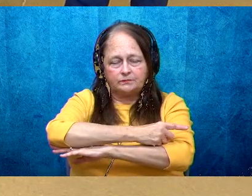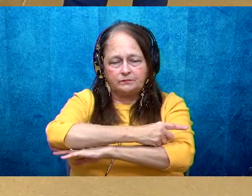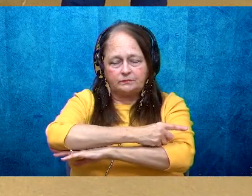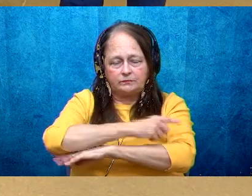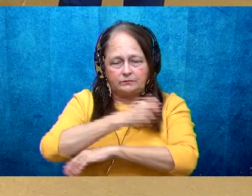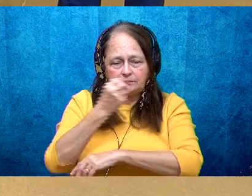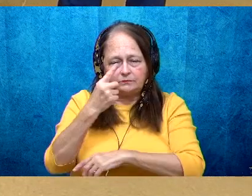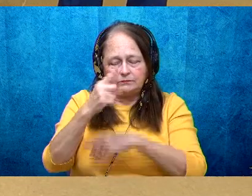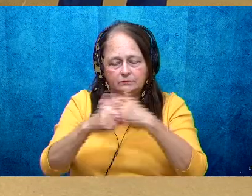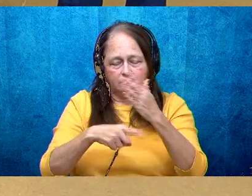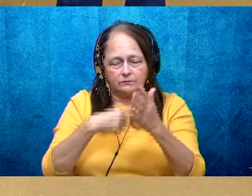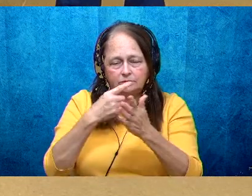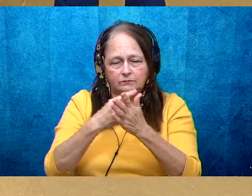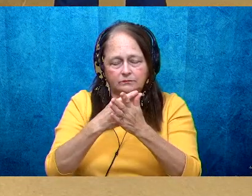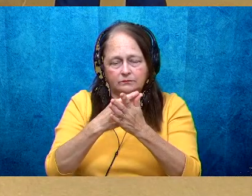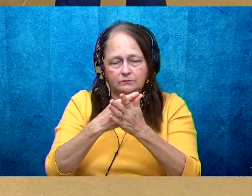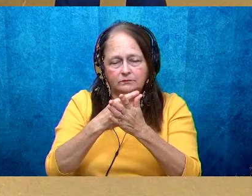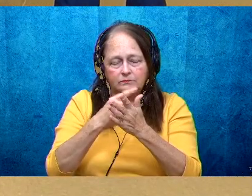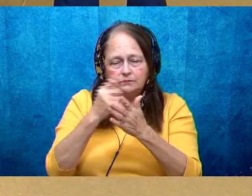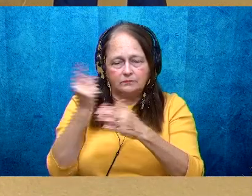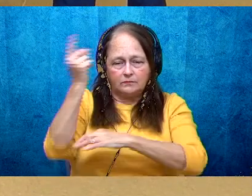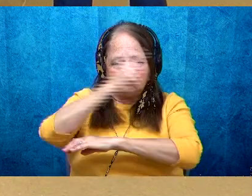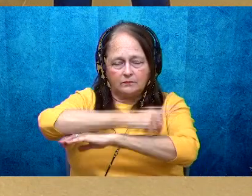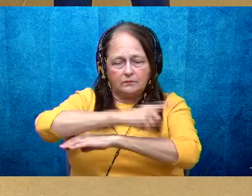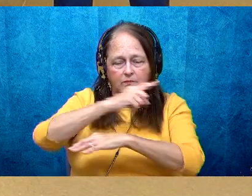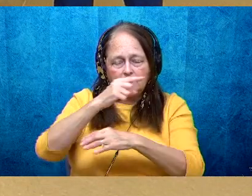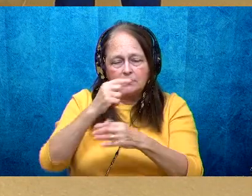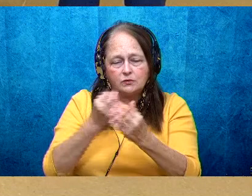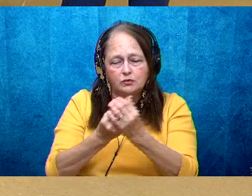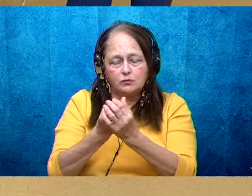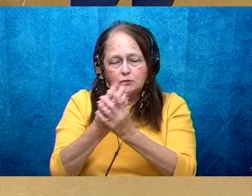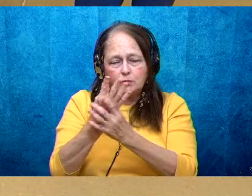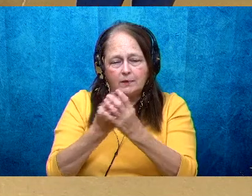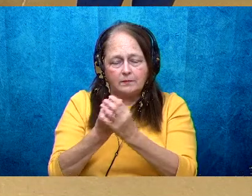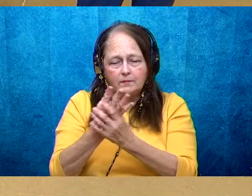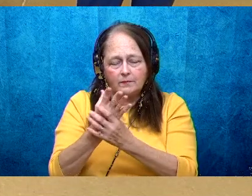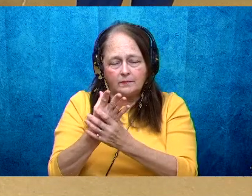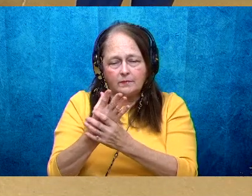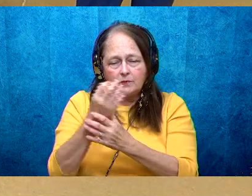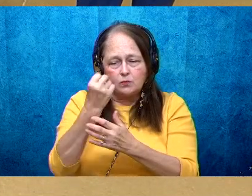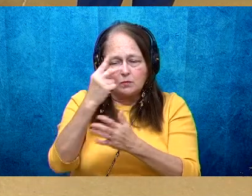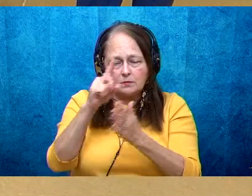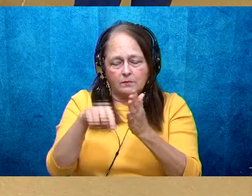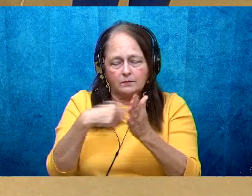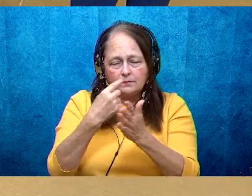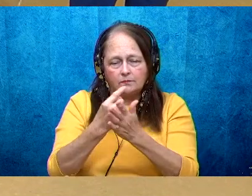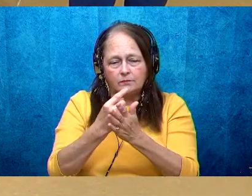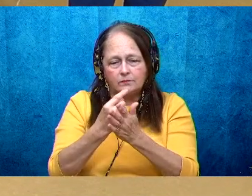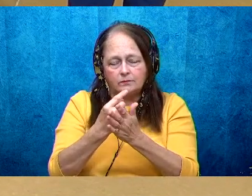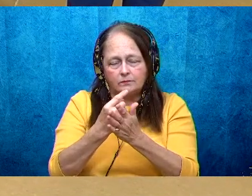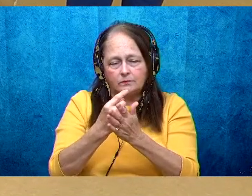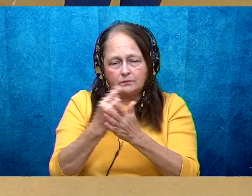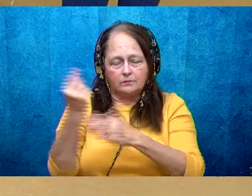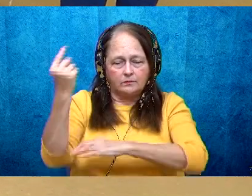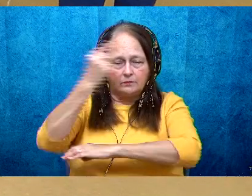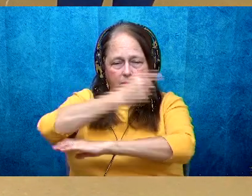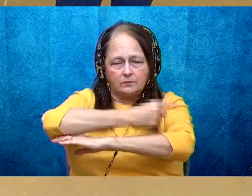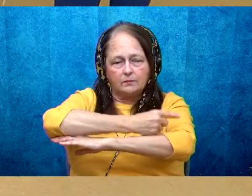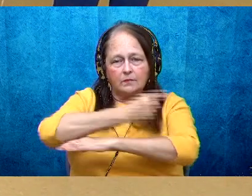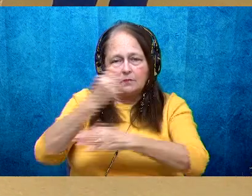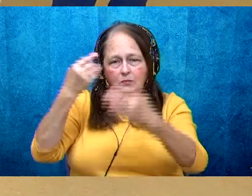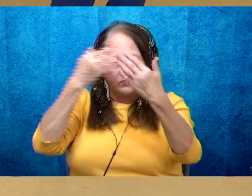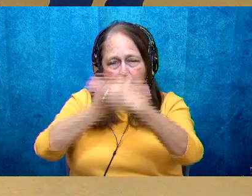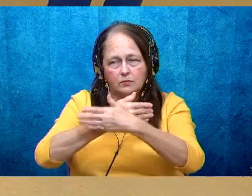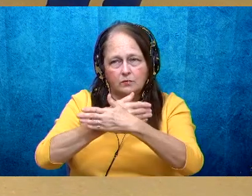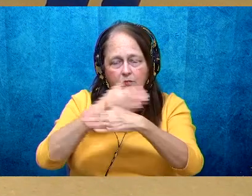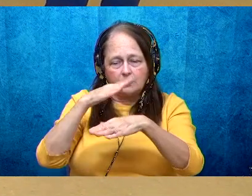we had 12 hours of daylight on the spring equinox, and 12 hours of darkness, and then 12 hours of daylight and 12 hours of darkness